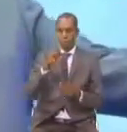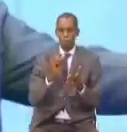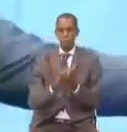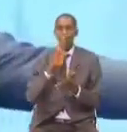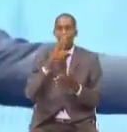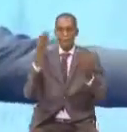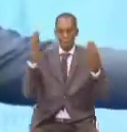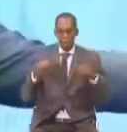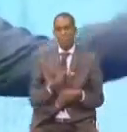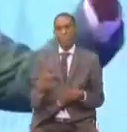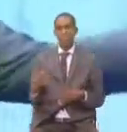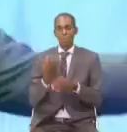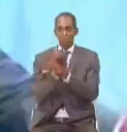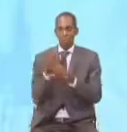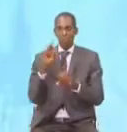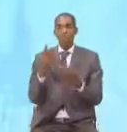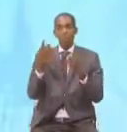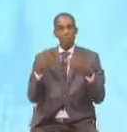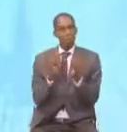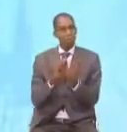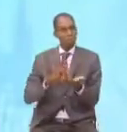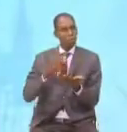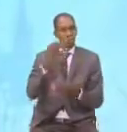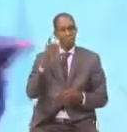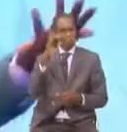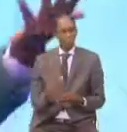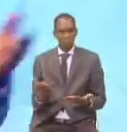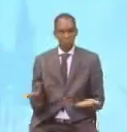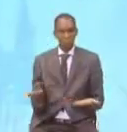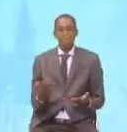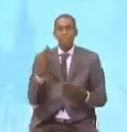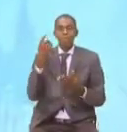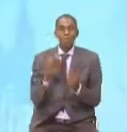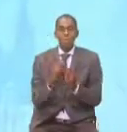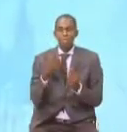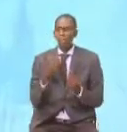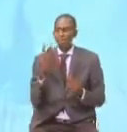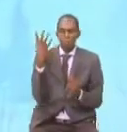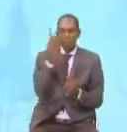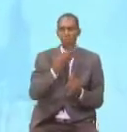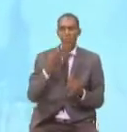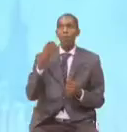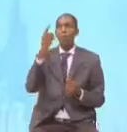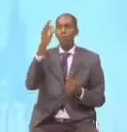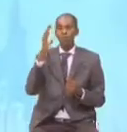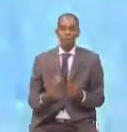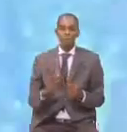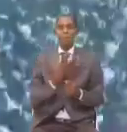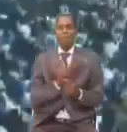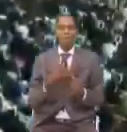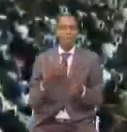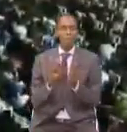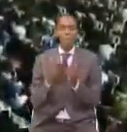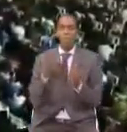The salvation comes with the glory of God, with the splendor of the Lord, and with the beauty of